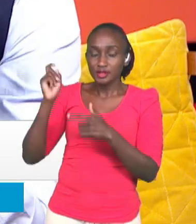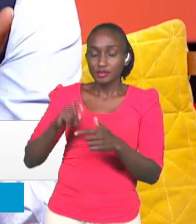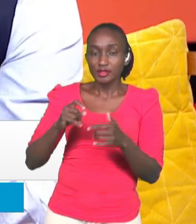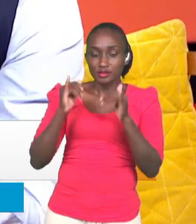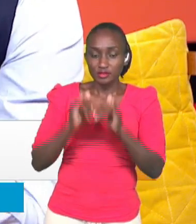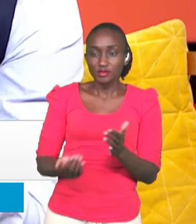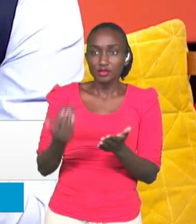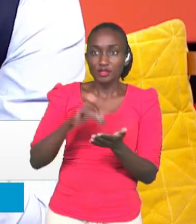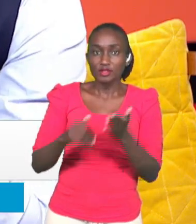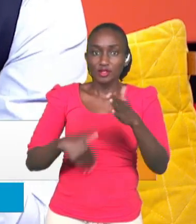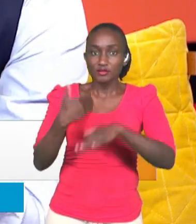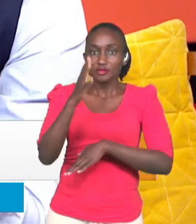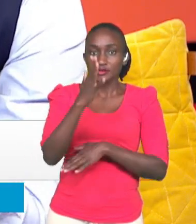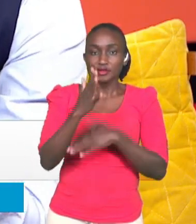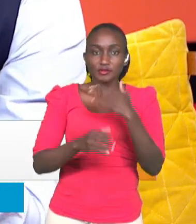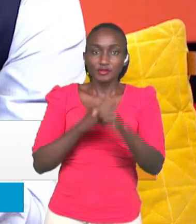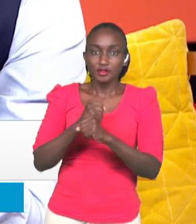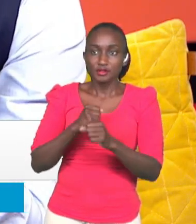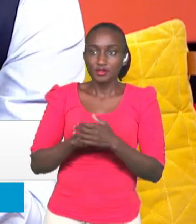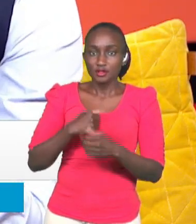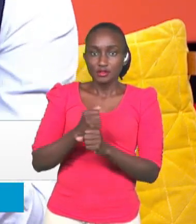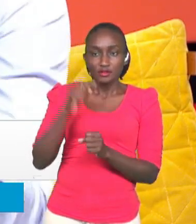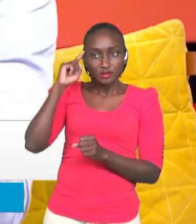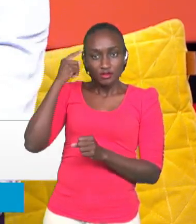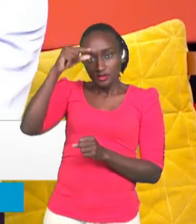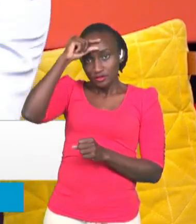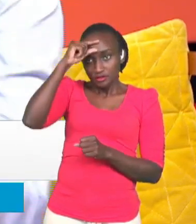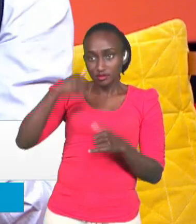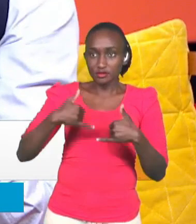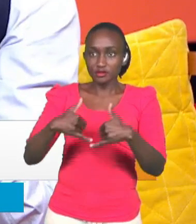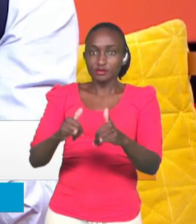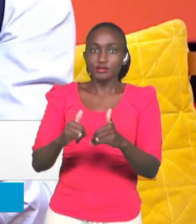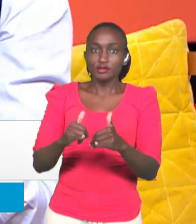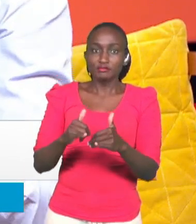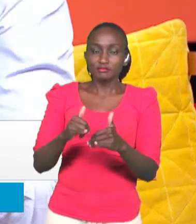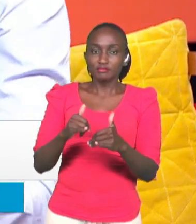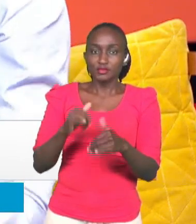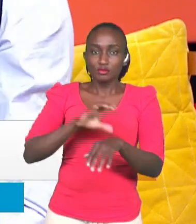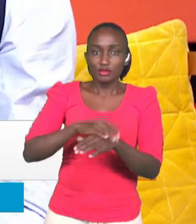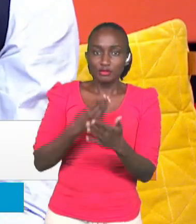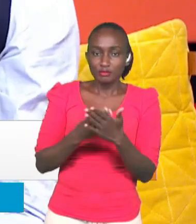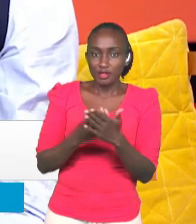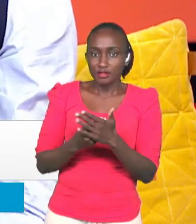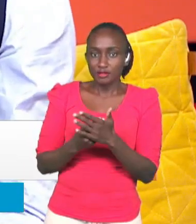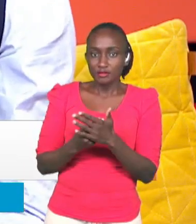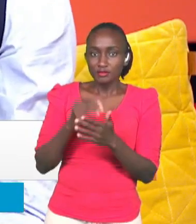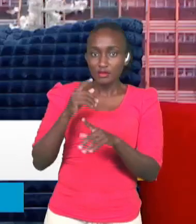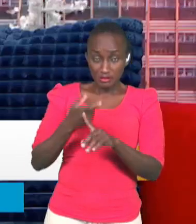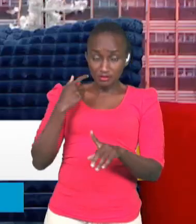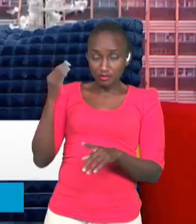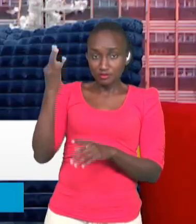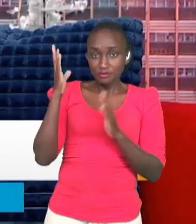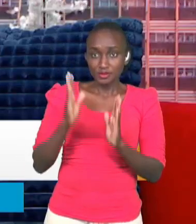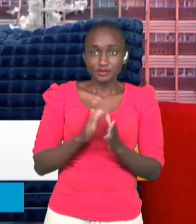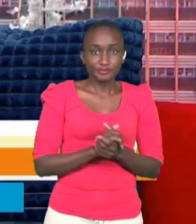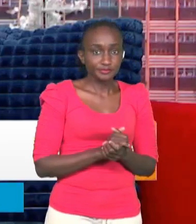after a period after of time. Years, sure, after 5 years. Yes. Do you think also the government is trying to cash in from them? Or what do you think about now, the whole situation? I don't think